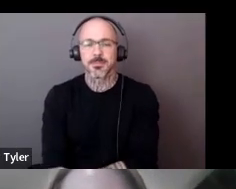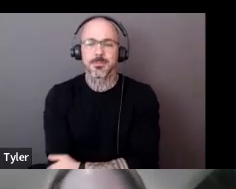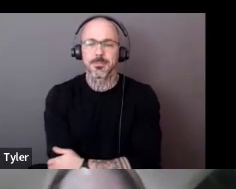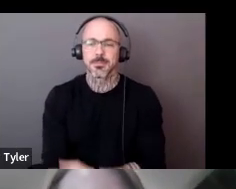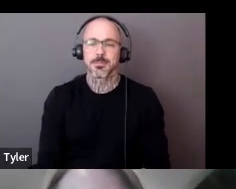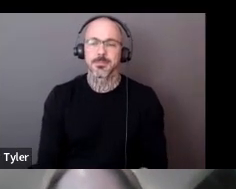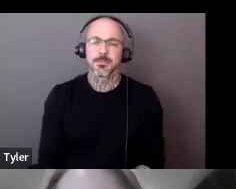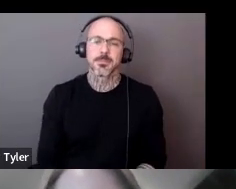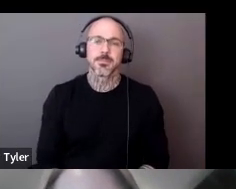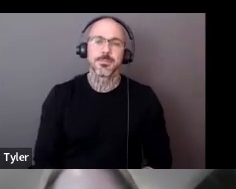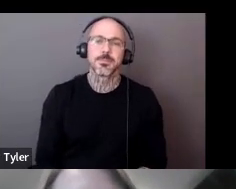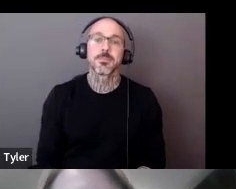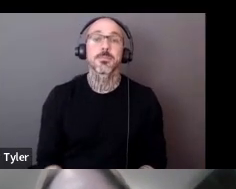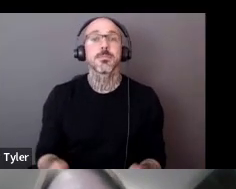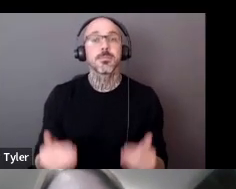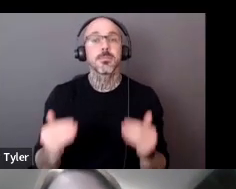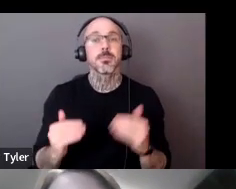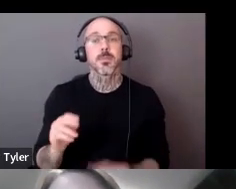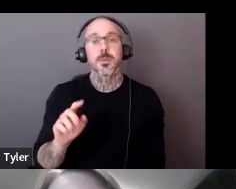So the next question,